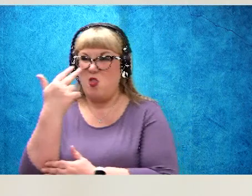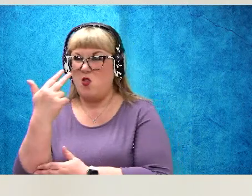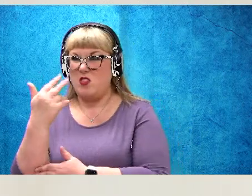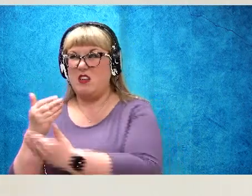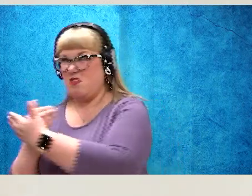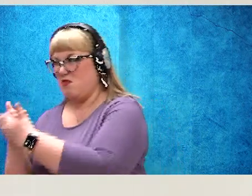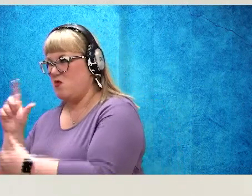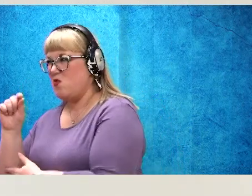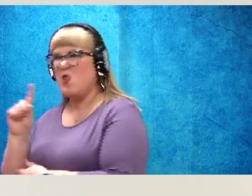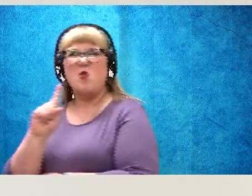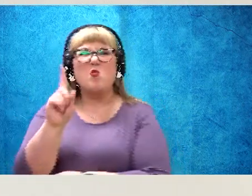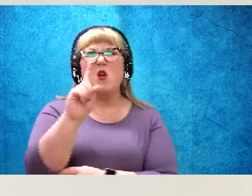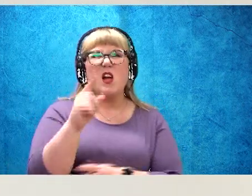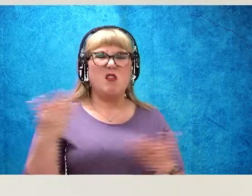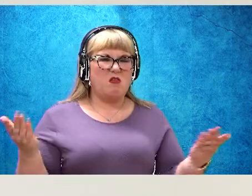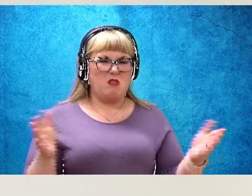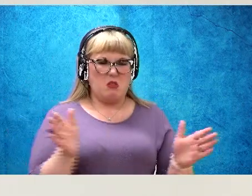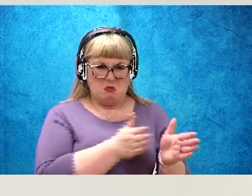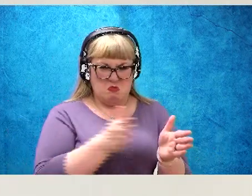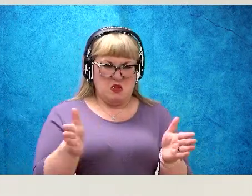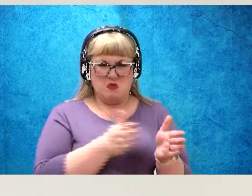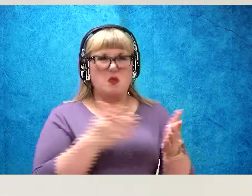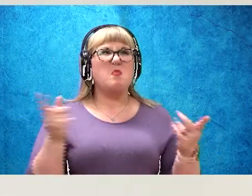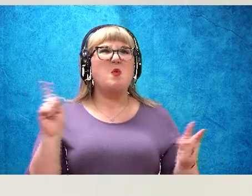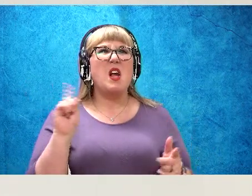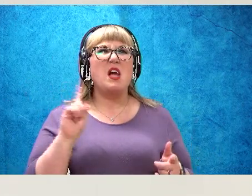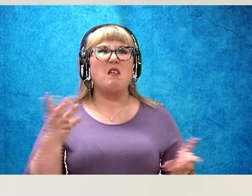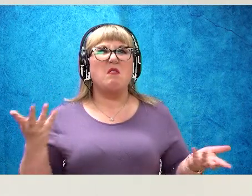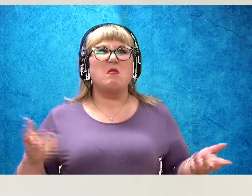20, somewhere in between? What do you think?